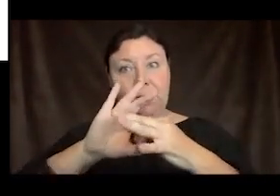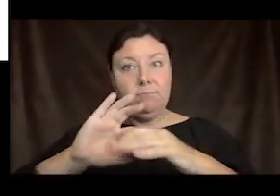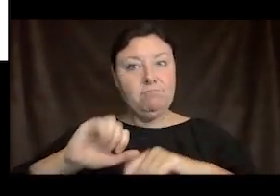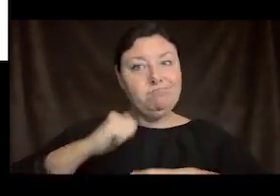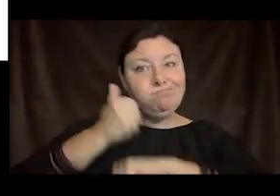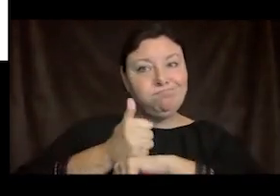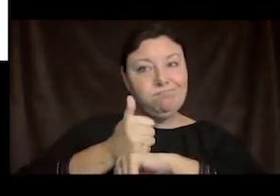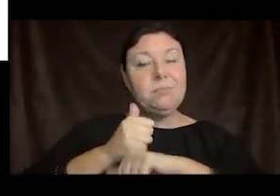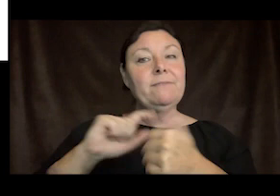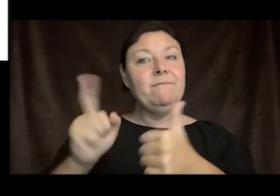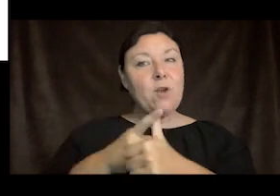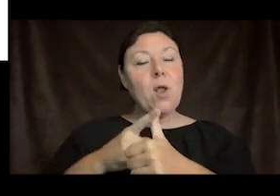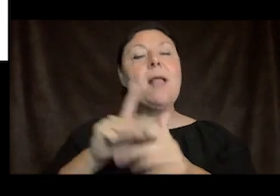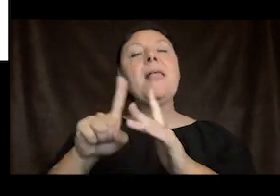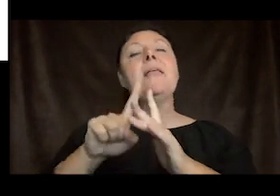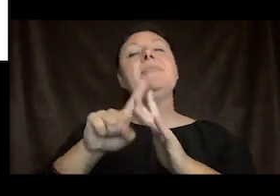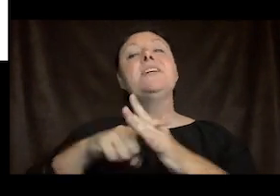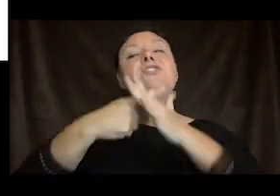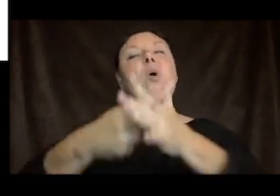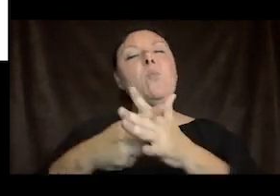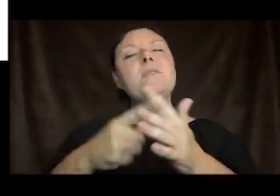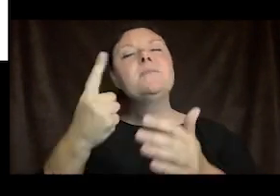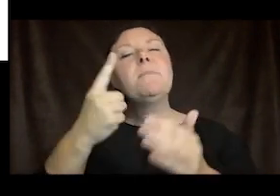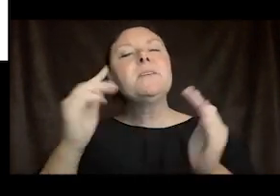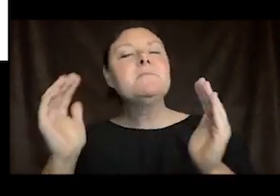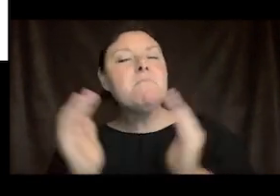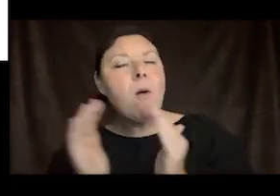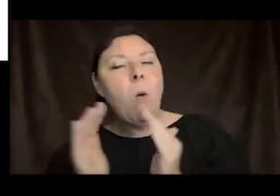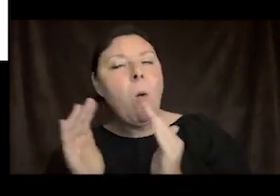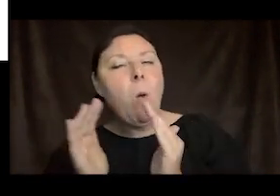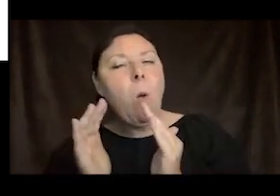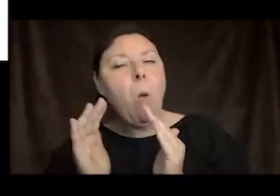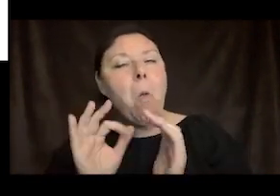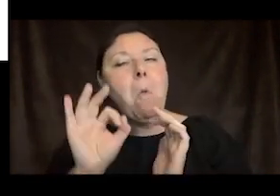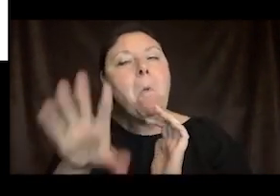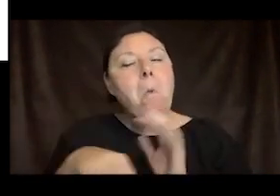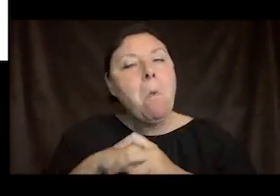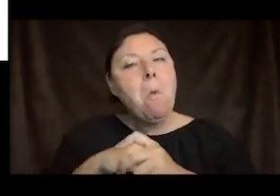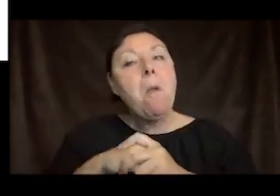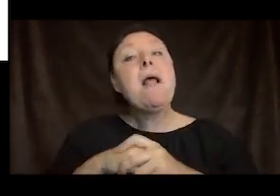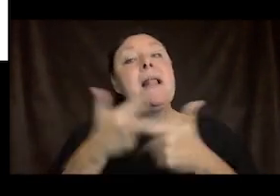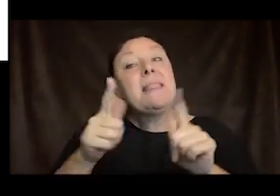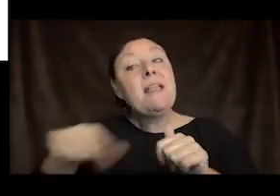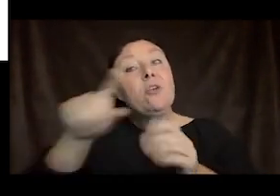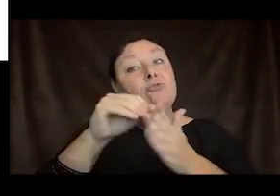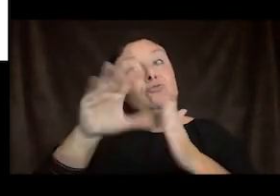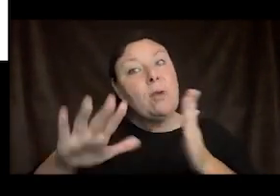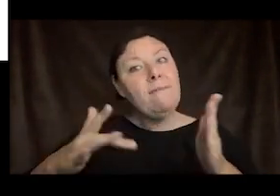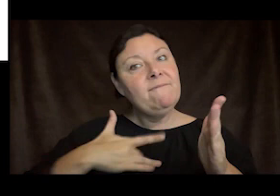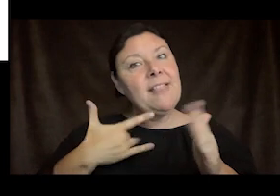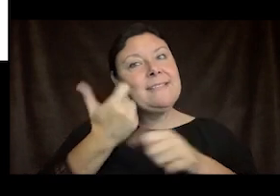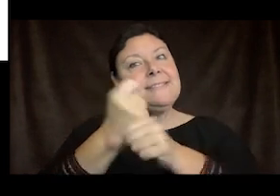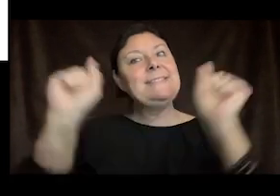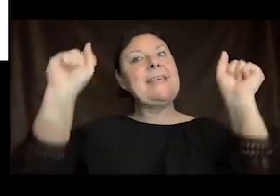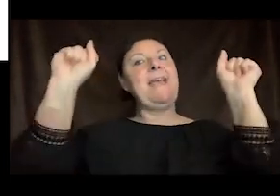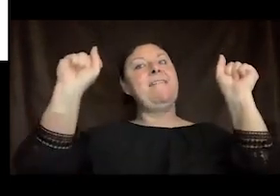with low risk activities. Make sure that students feel safe expressing what it is that they want to share. Don't start